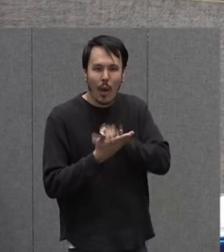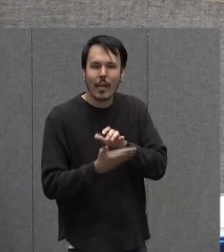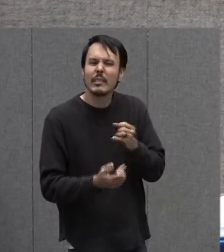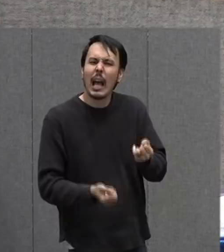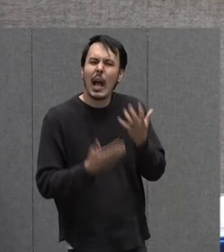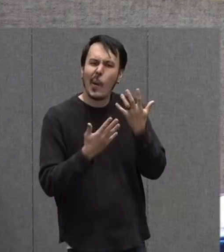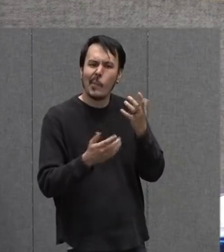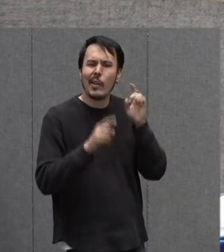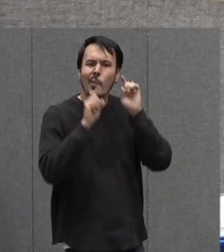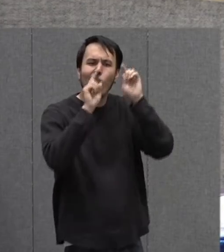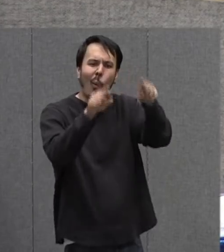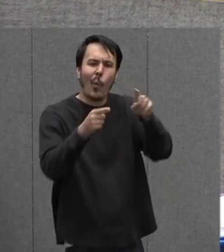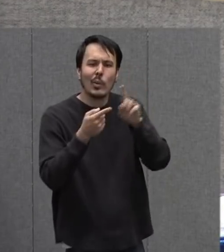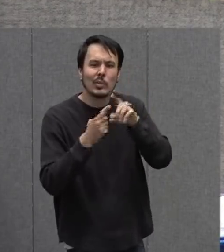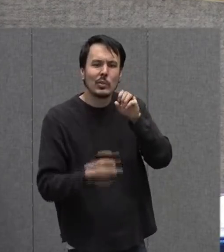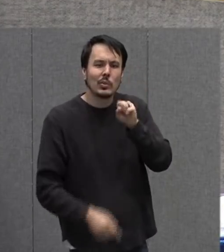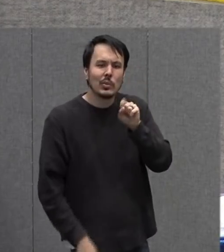to St. Ives?